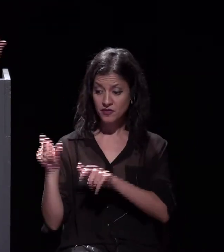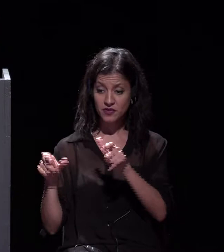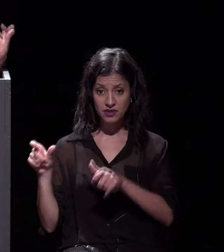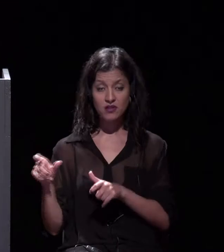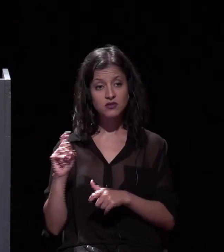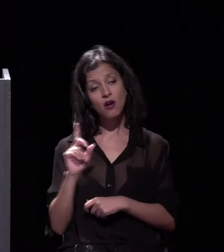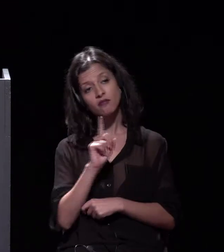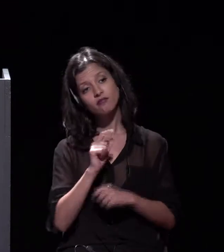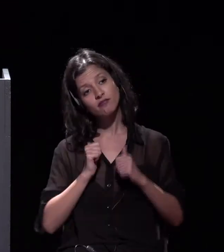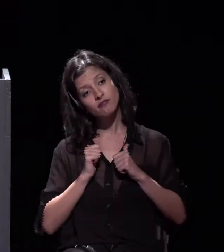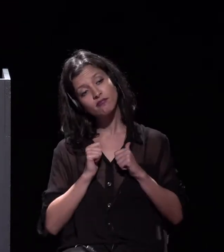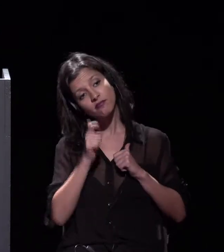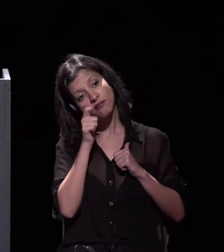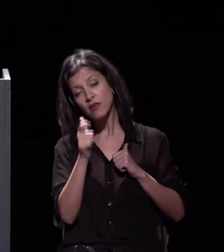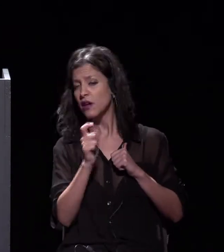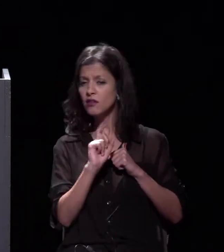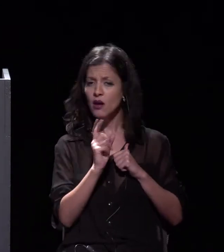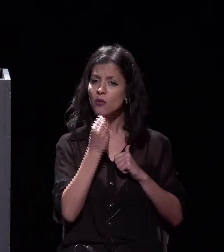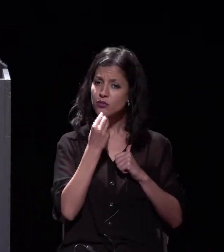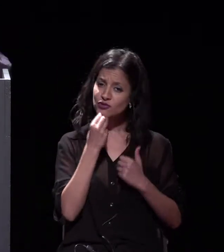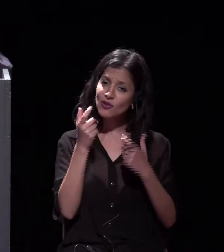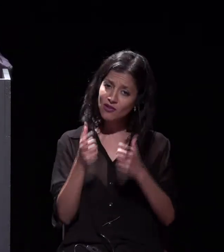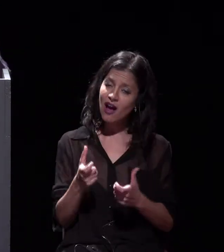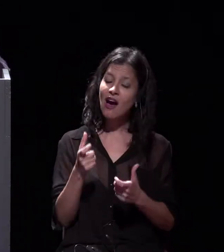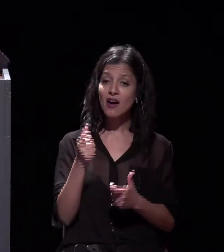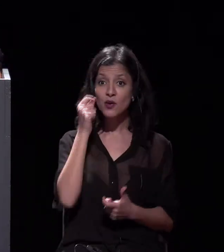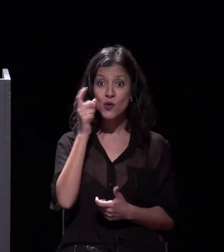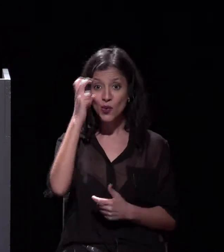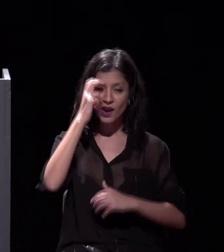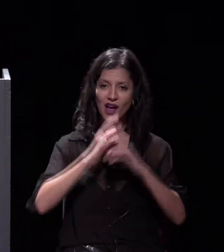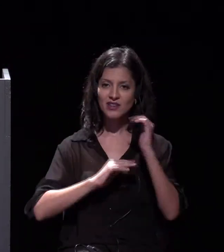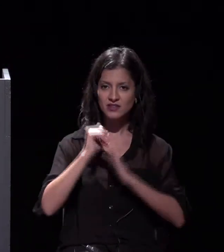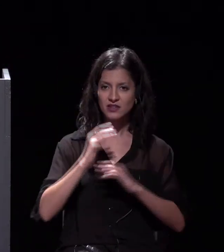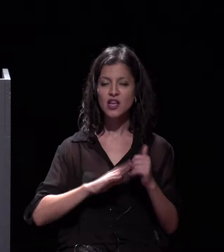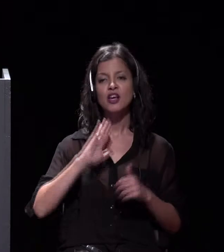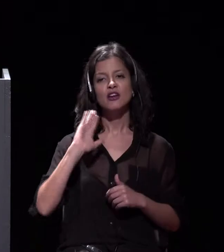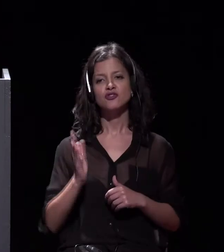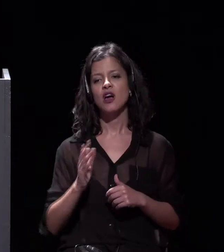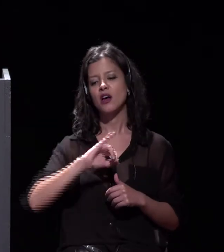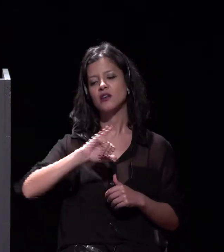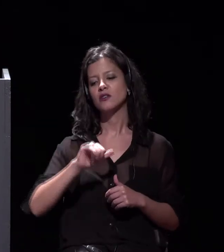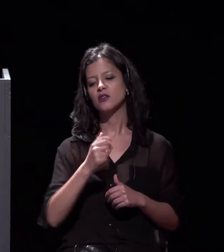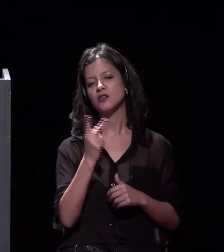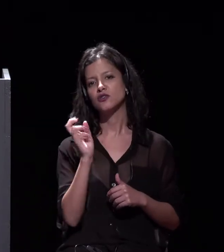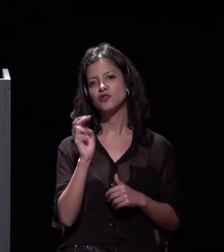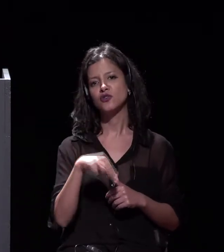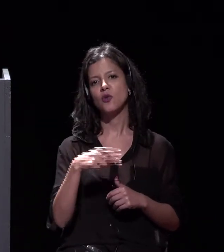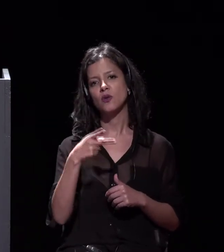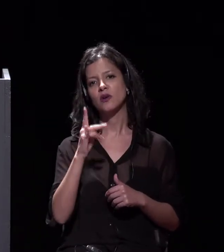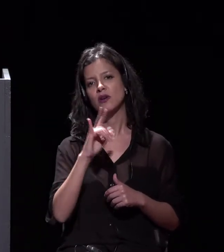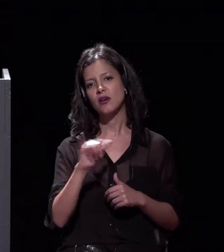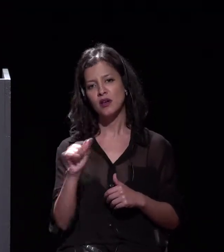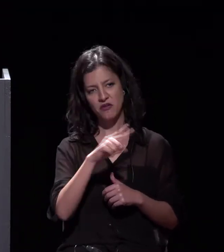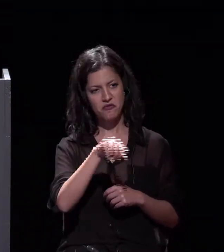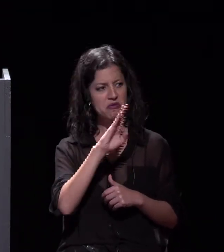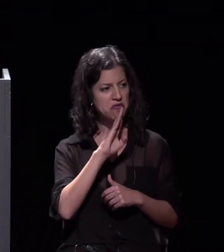Such a center was described by John Kennard, whom I suppose a lot of you would know also, the director of the Anacostia Neighborhood Museum